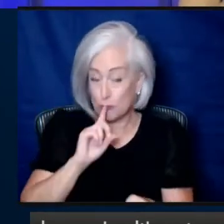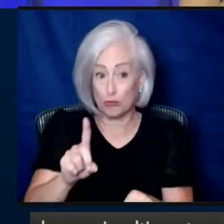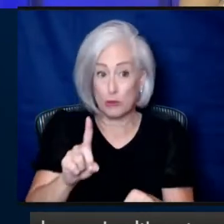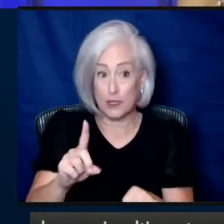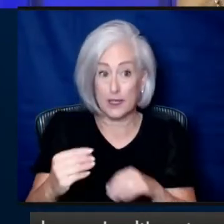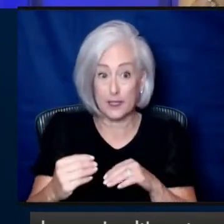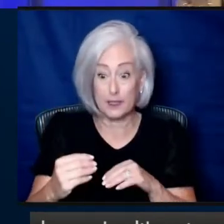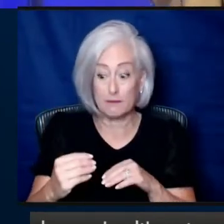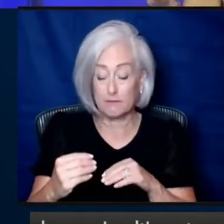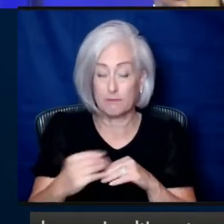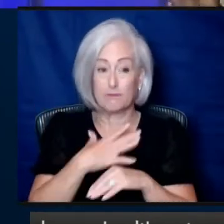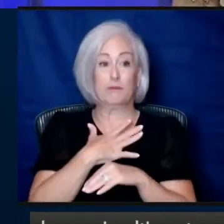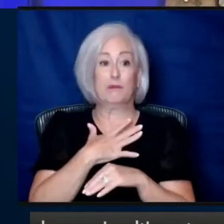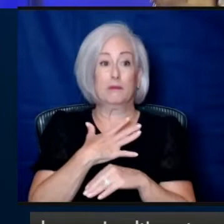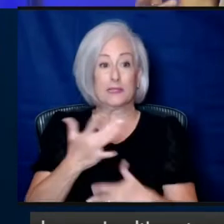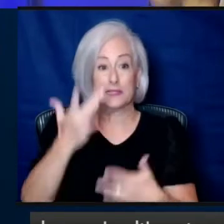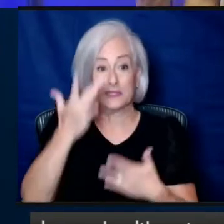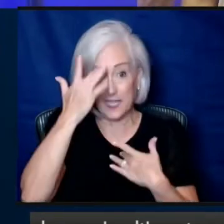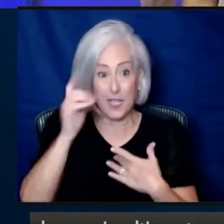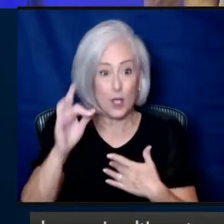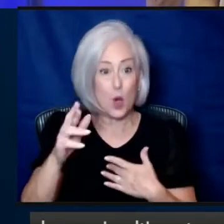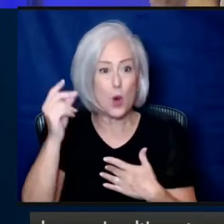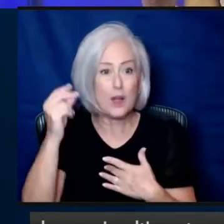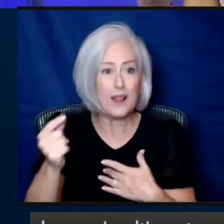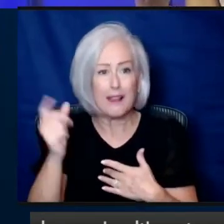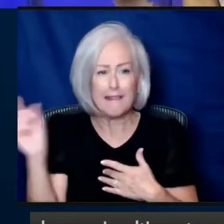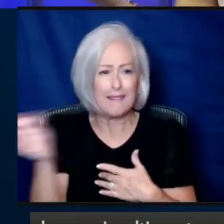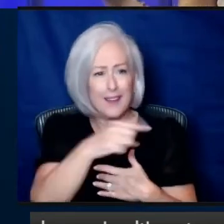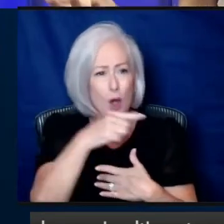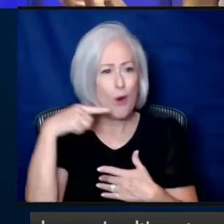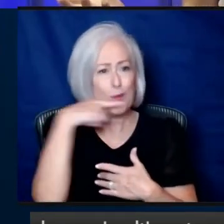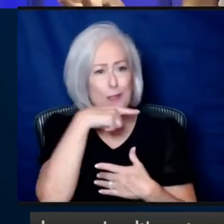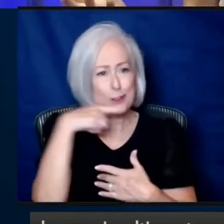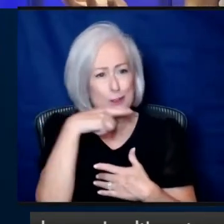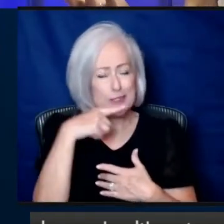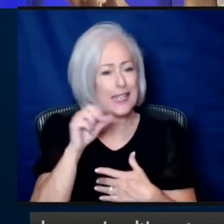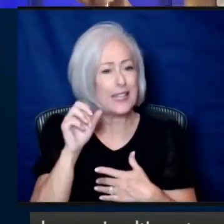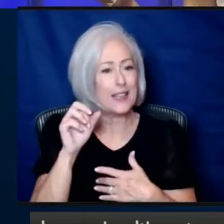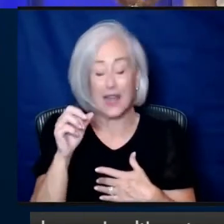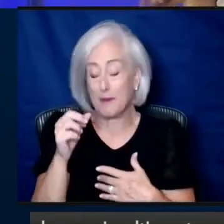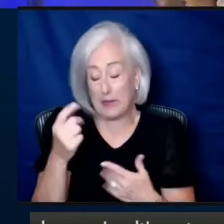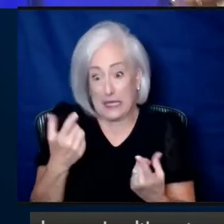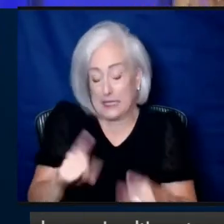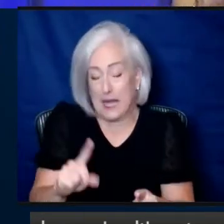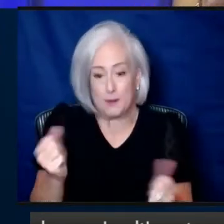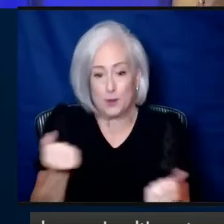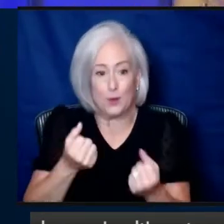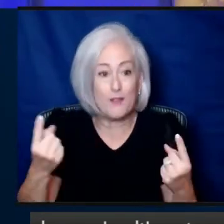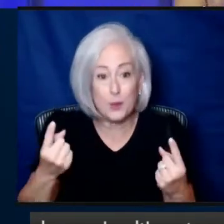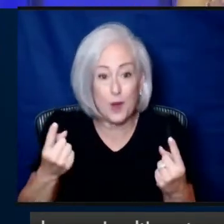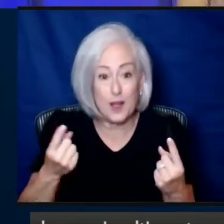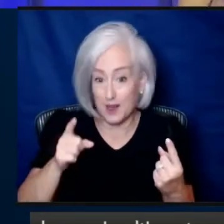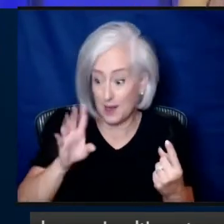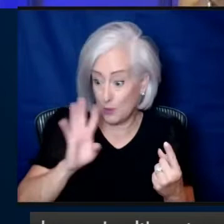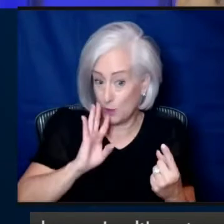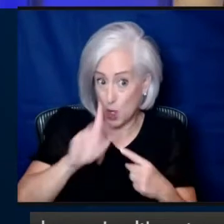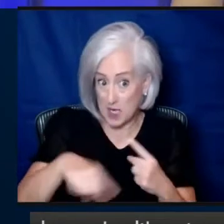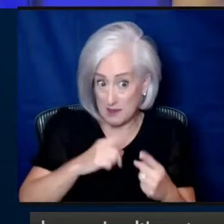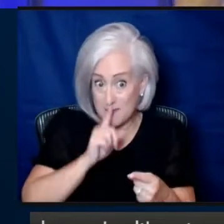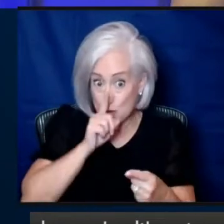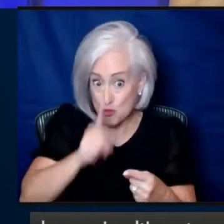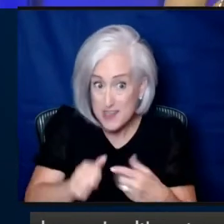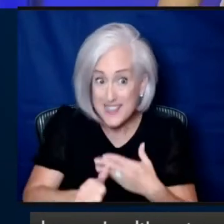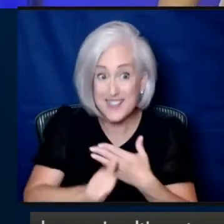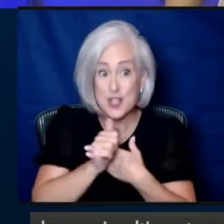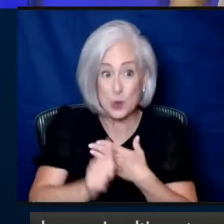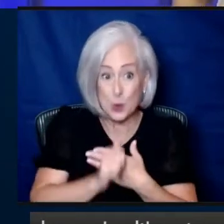quickly? Should you be instantly run and brush your teeth? I mean, that's happened to all of us. Are we talking about a true risk here of just